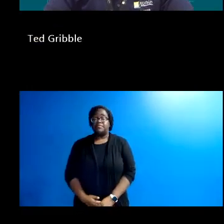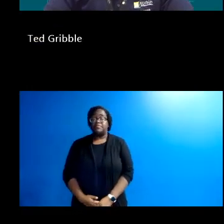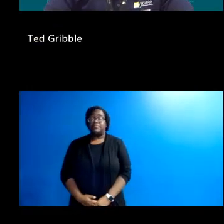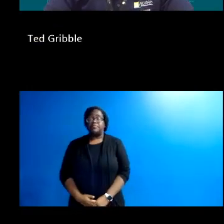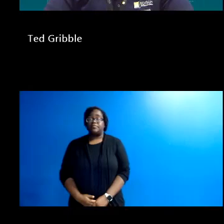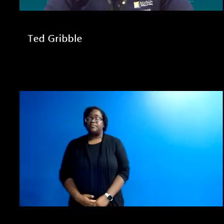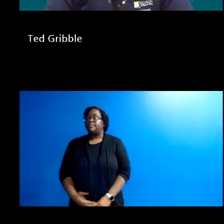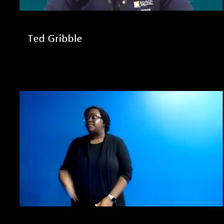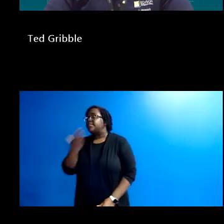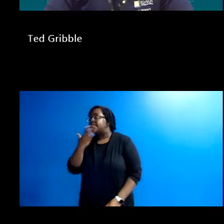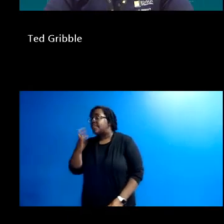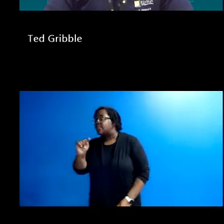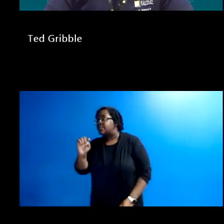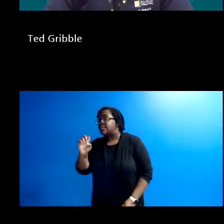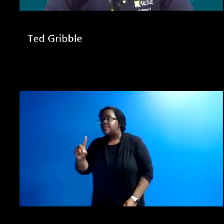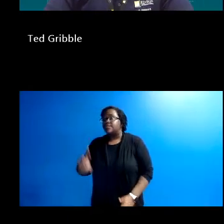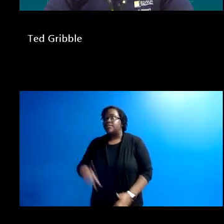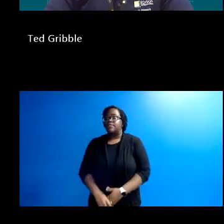Thank you, Ted.